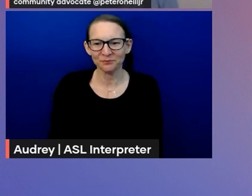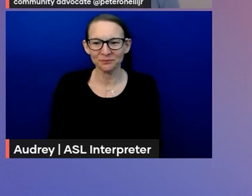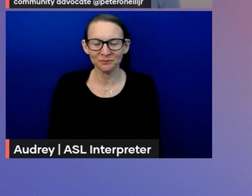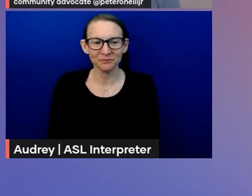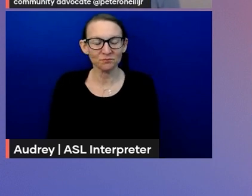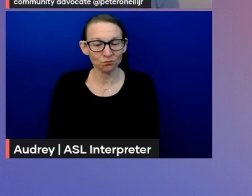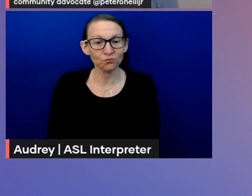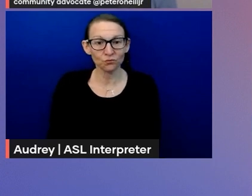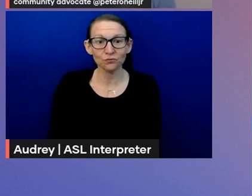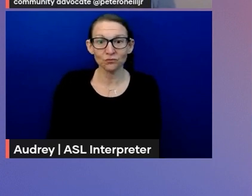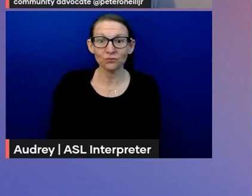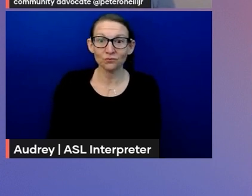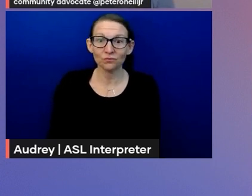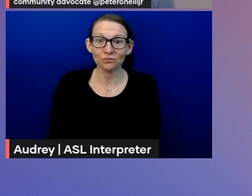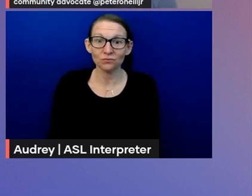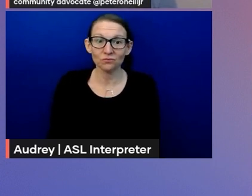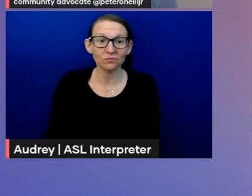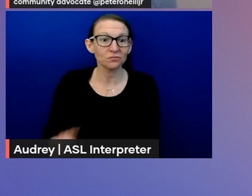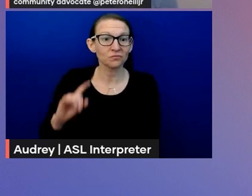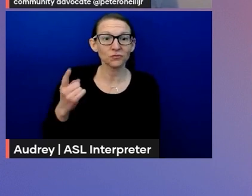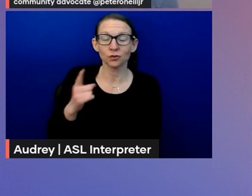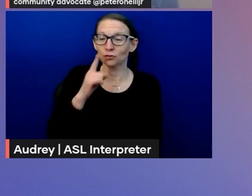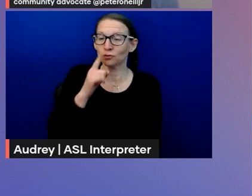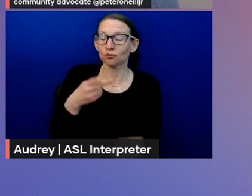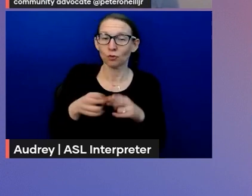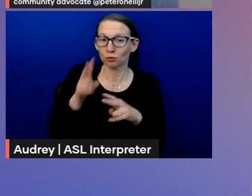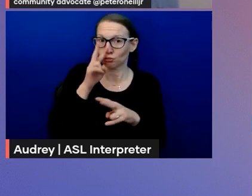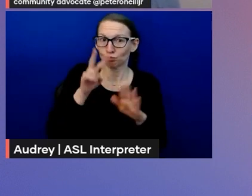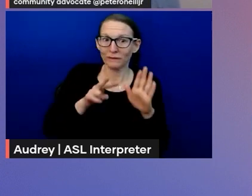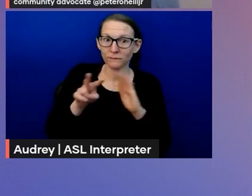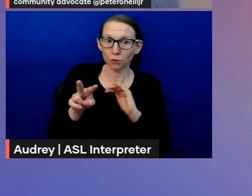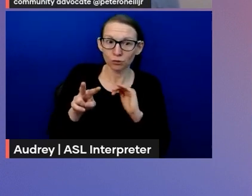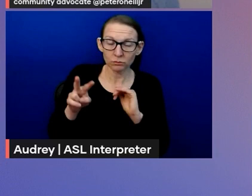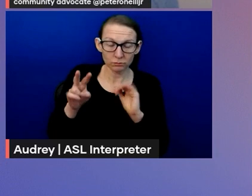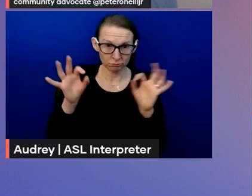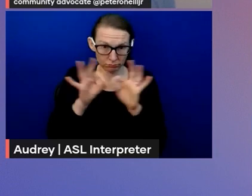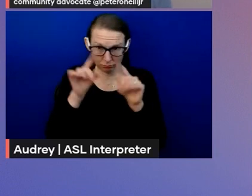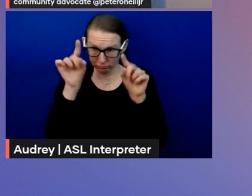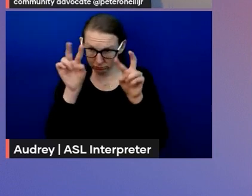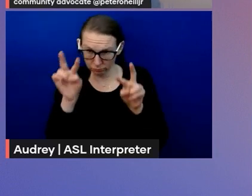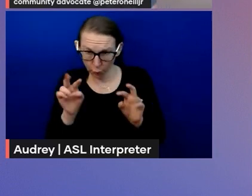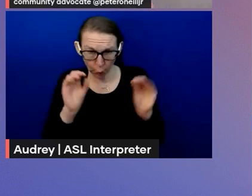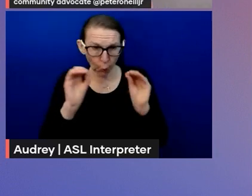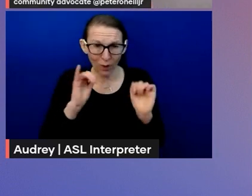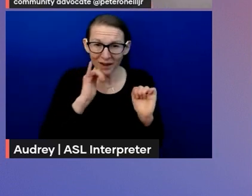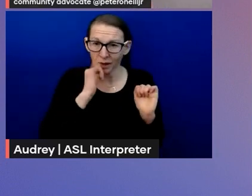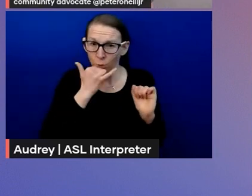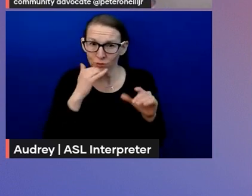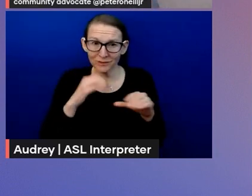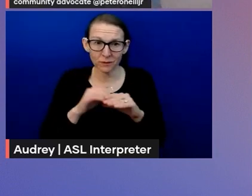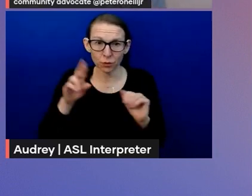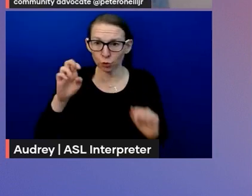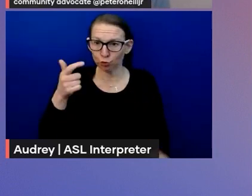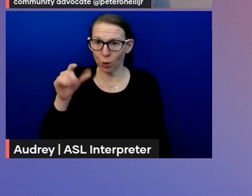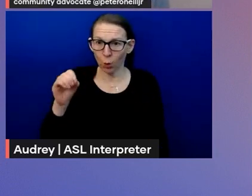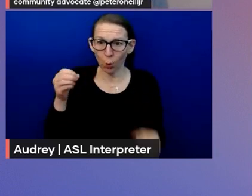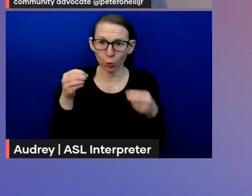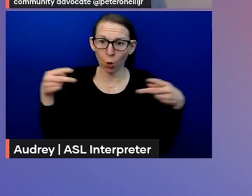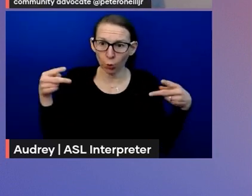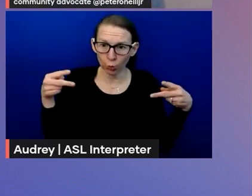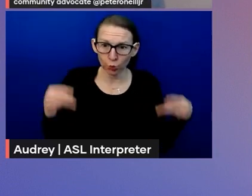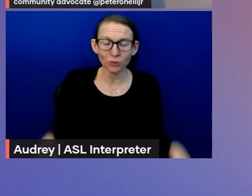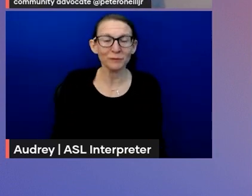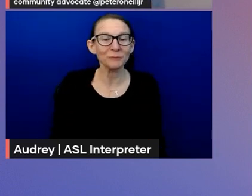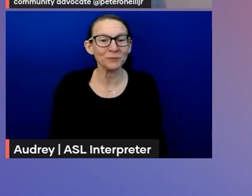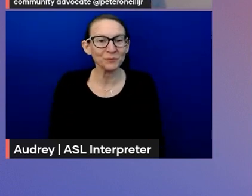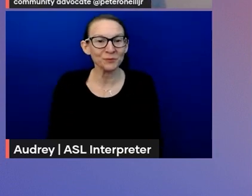Cool. And so just doing a little preview here, kind of making sure that there's no errors in my Rego code here. And